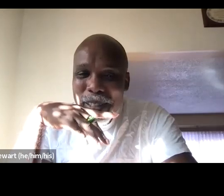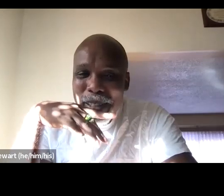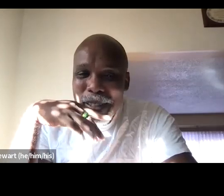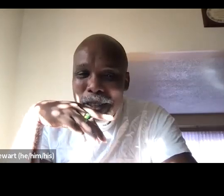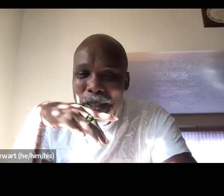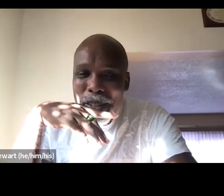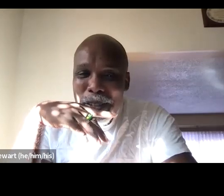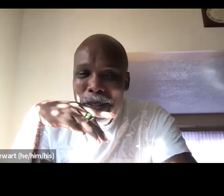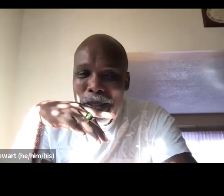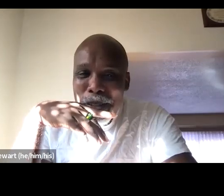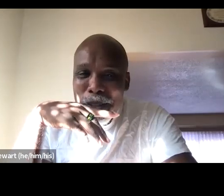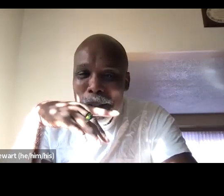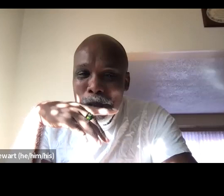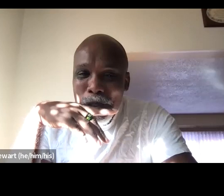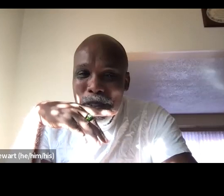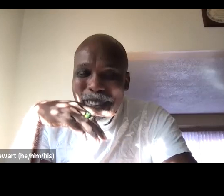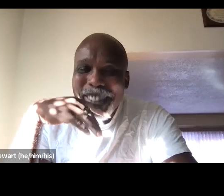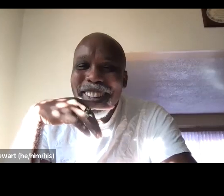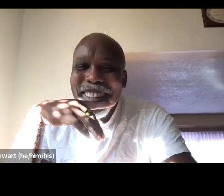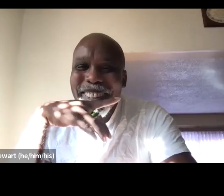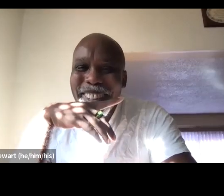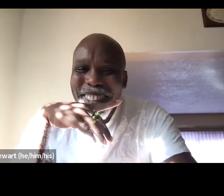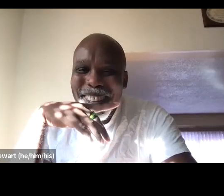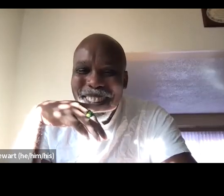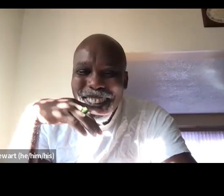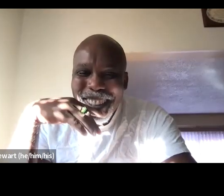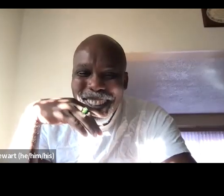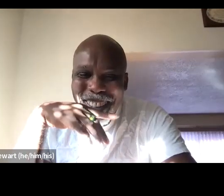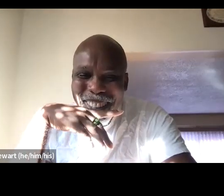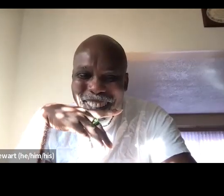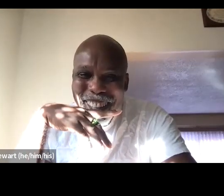can manually move them to the other room, but I'm trying not to be pushy. Yeah.